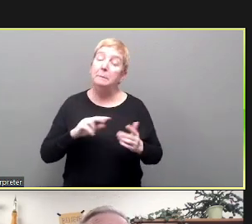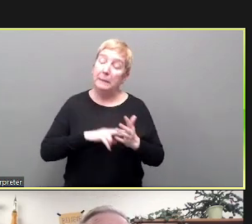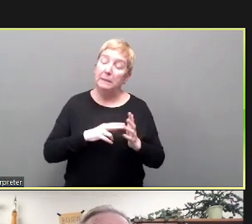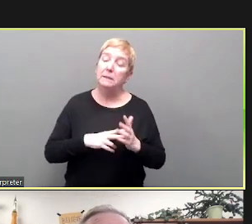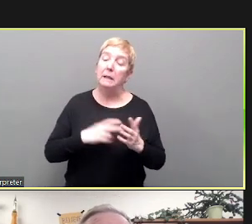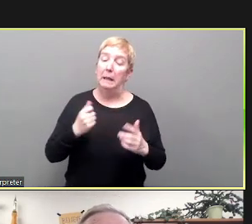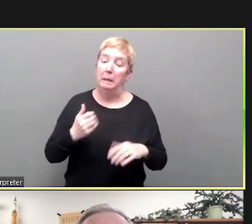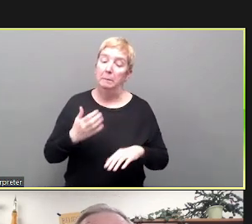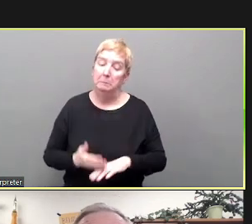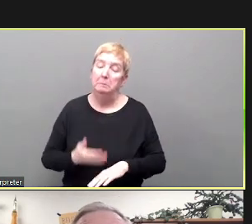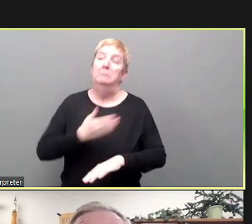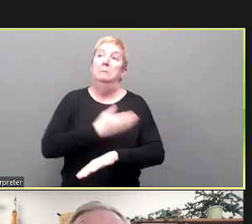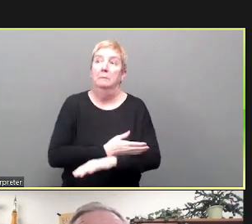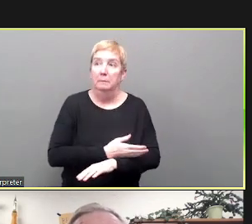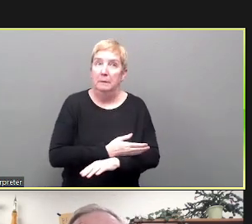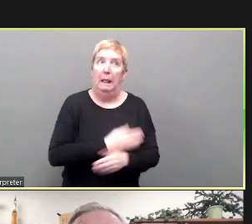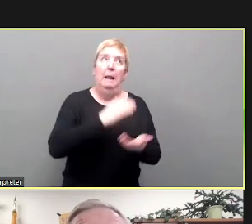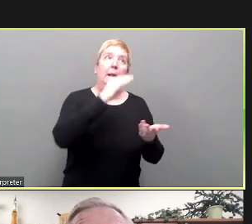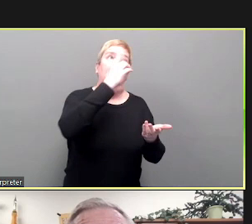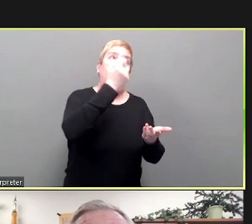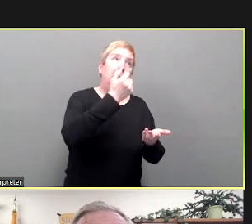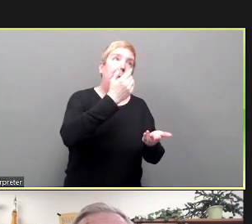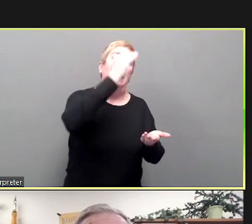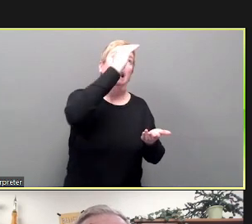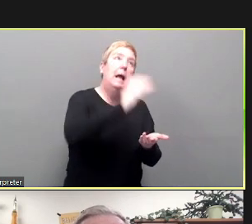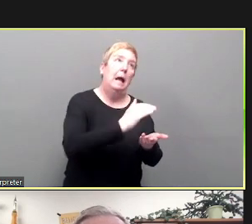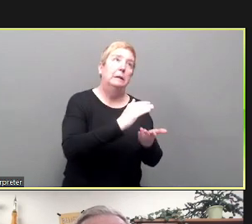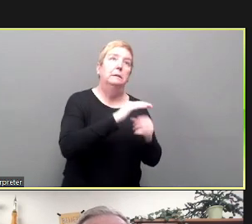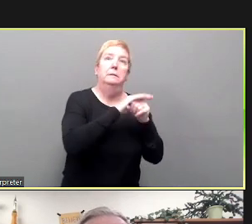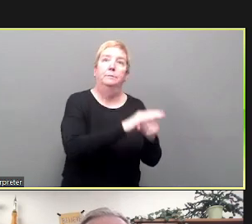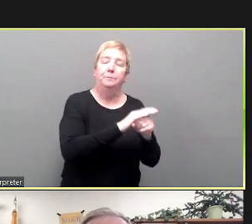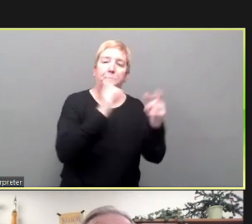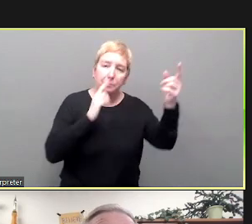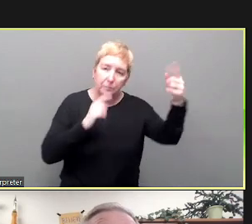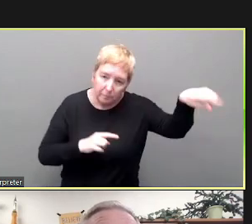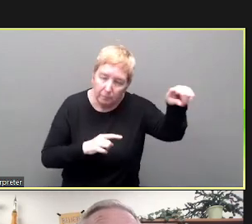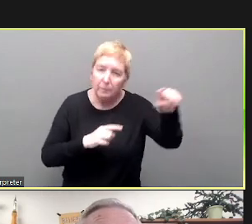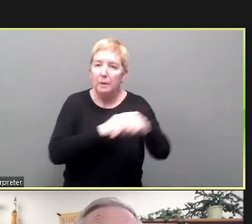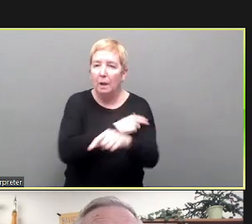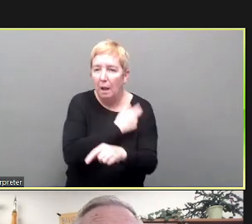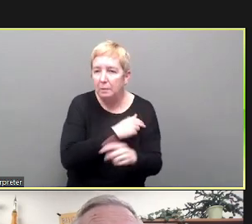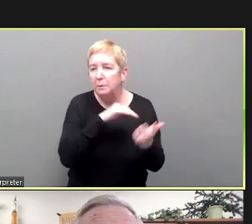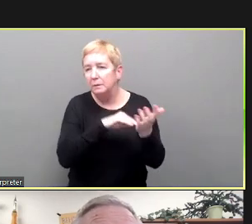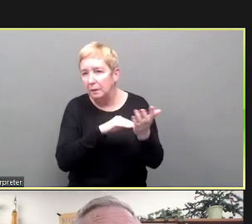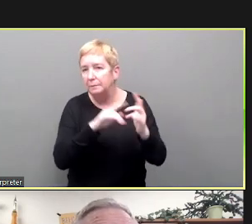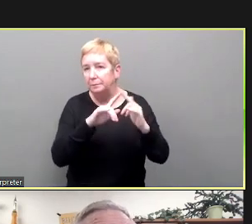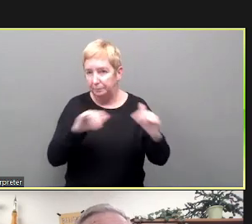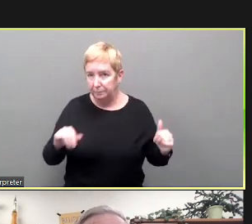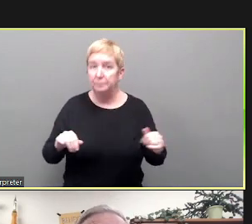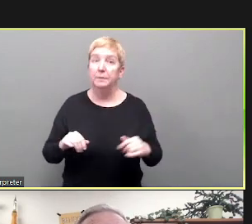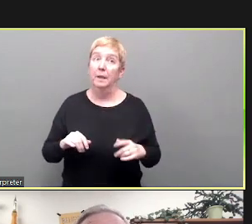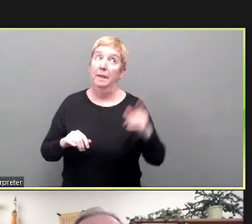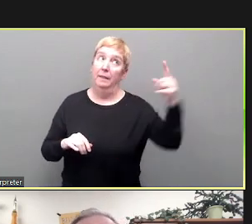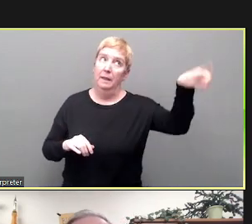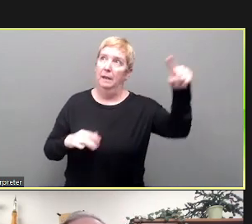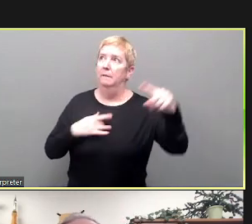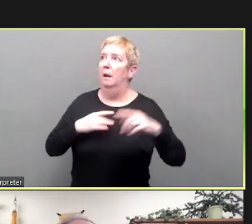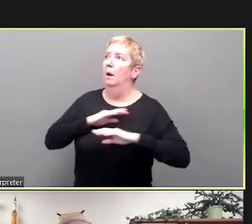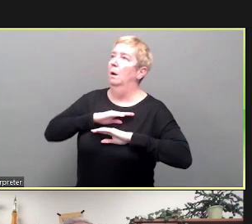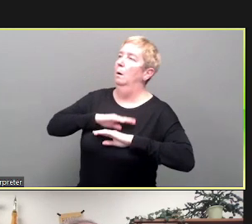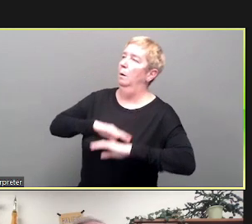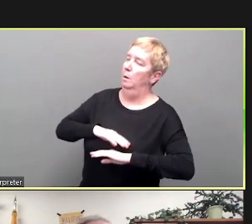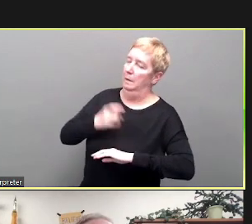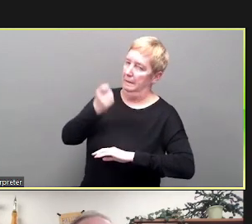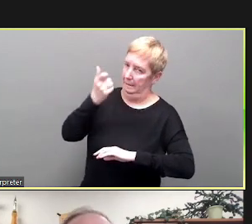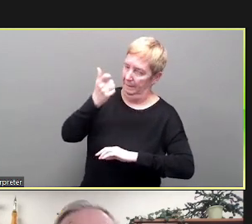our ICU doctors and nurses, respiratory therapists, and others. That's really actually quite welcome. Unfortunately, all of the